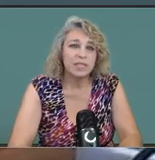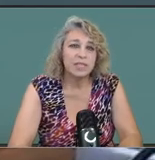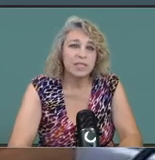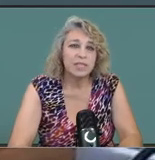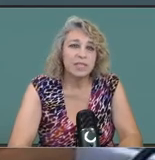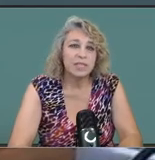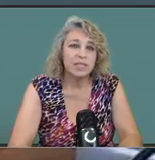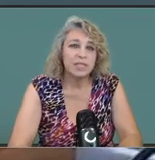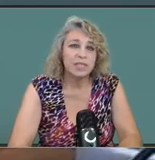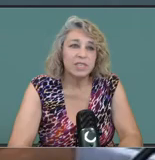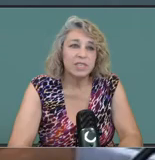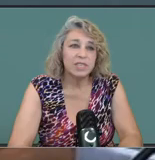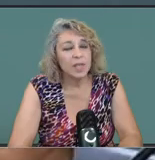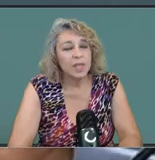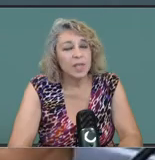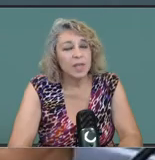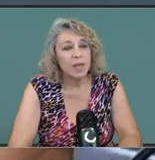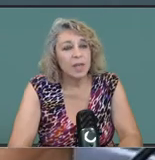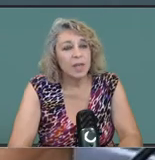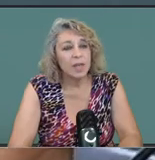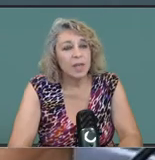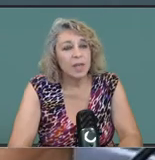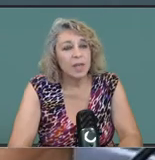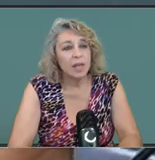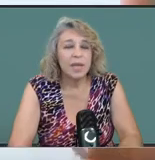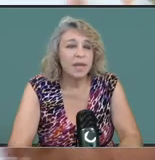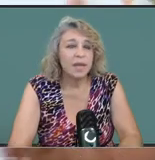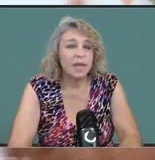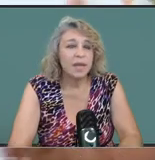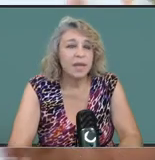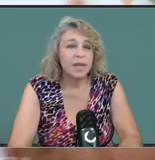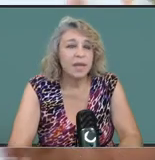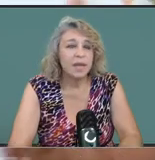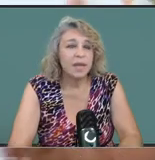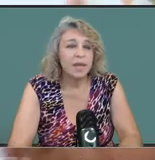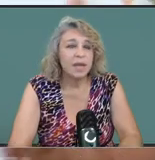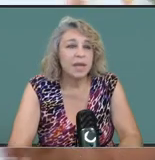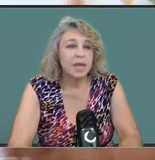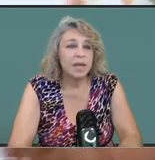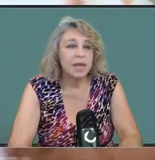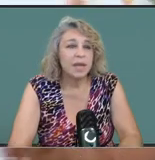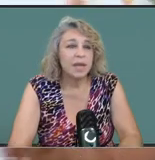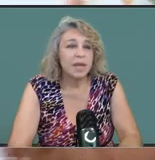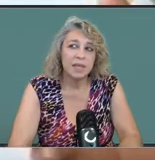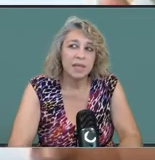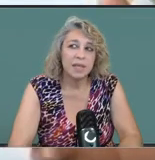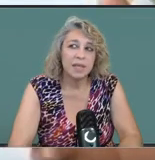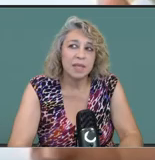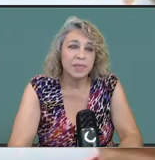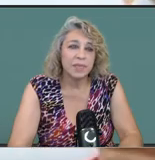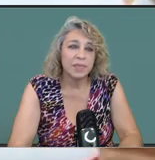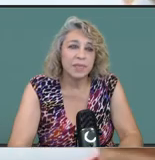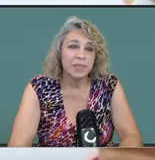honesty we might not be in agreement with something